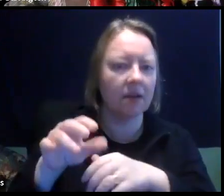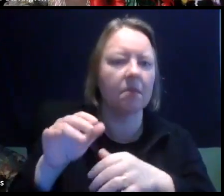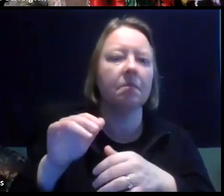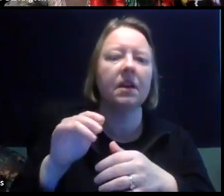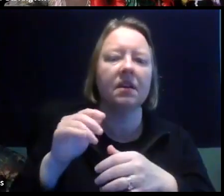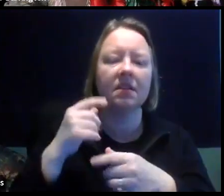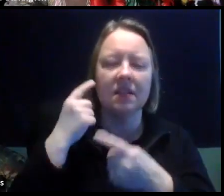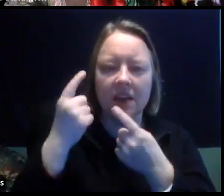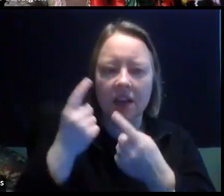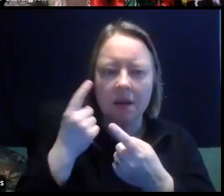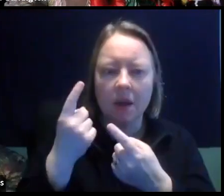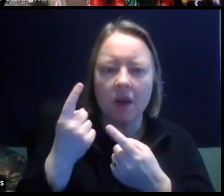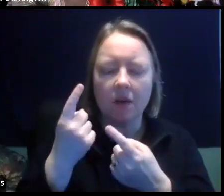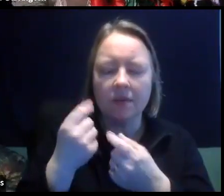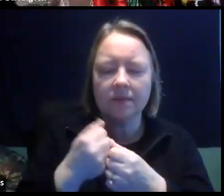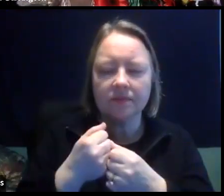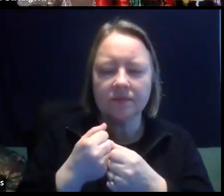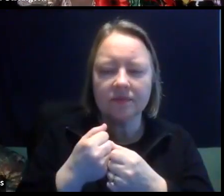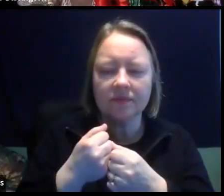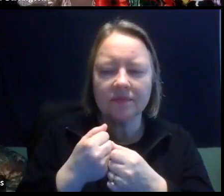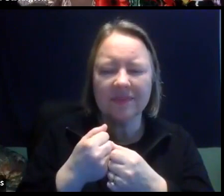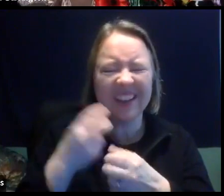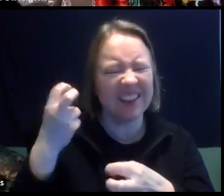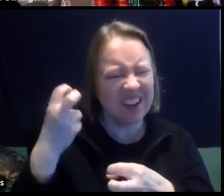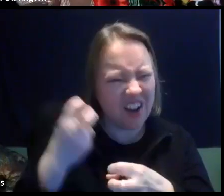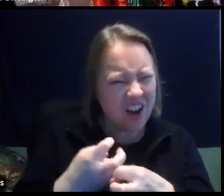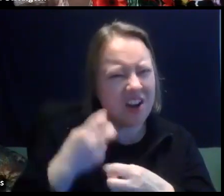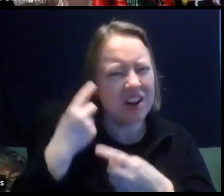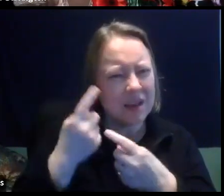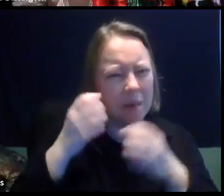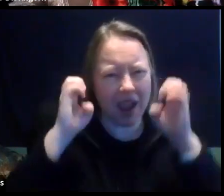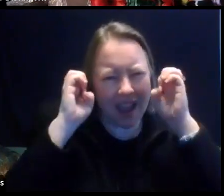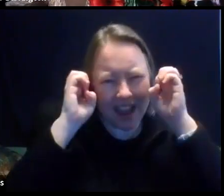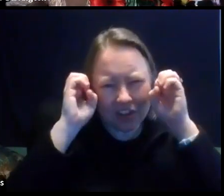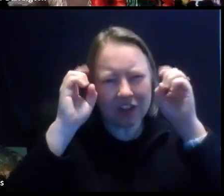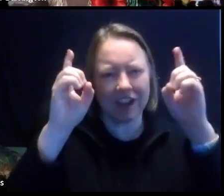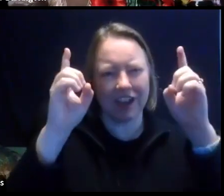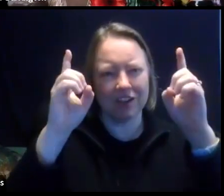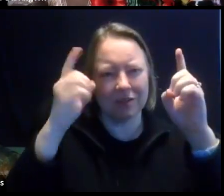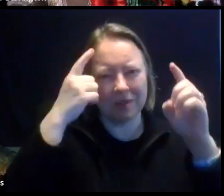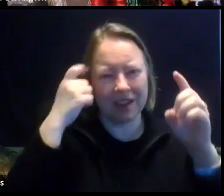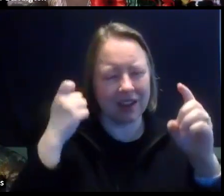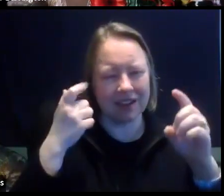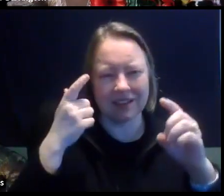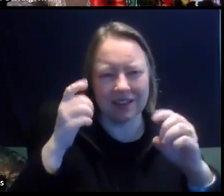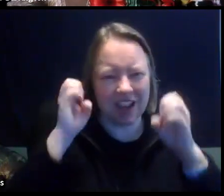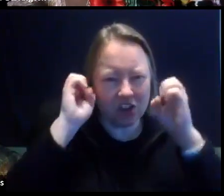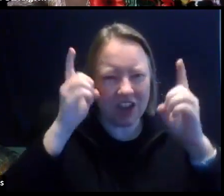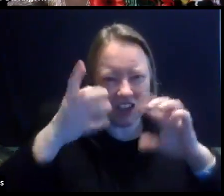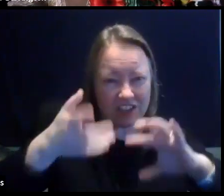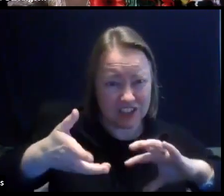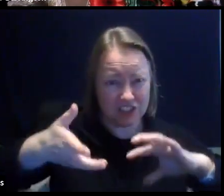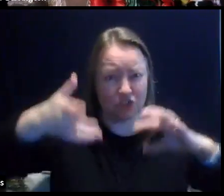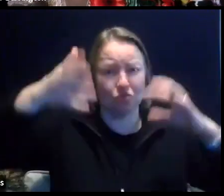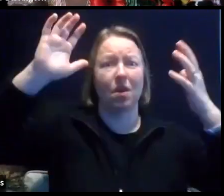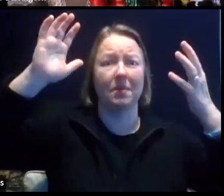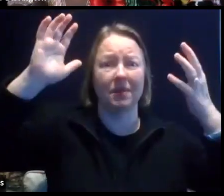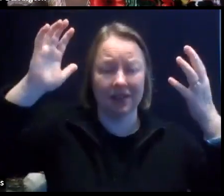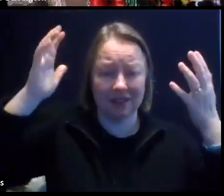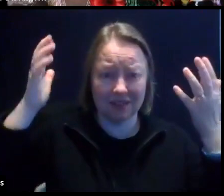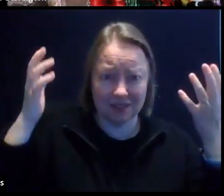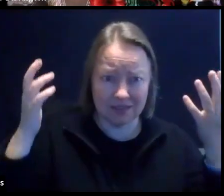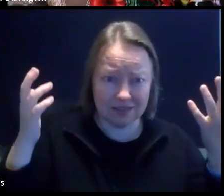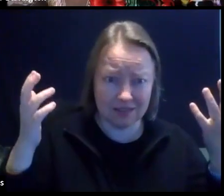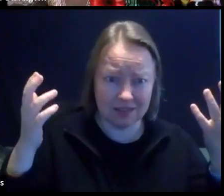about, it's so hard to think about like education because it's being disrupted, and it's being disrupted because of